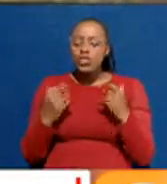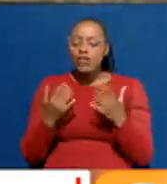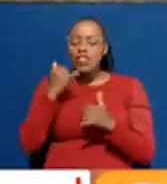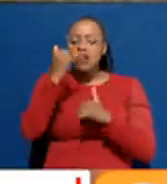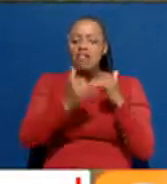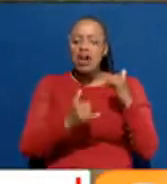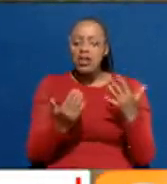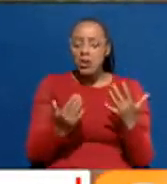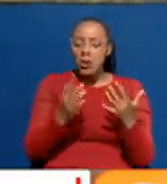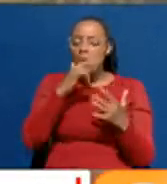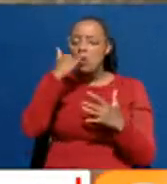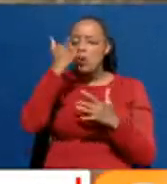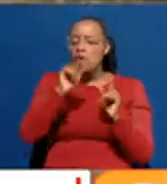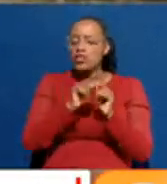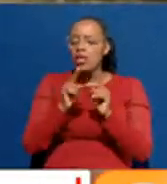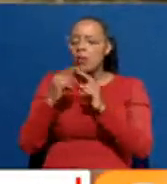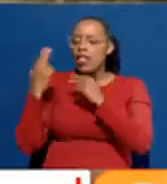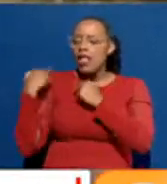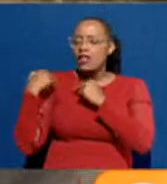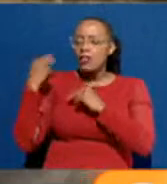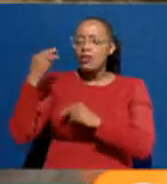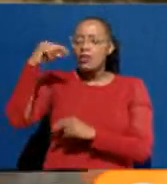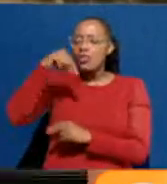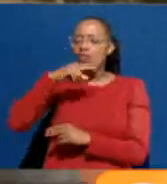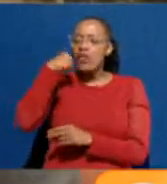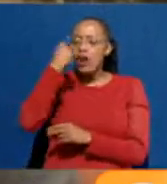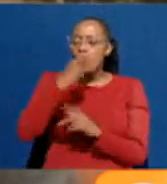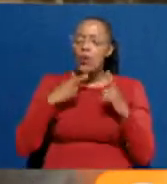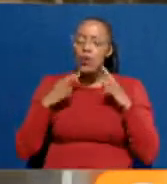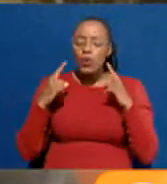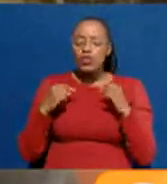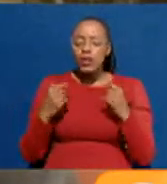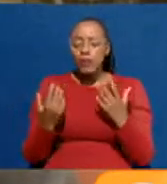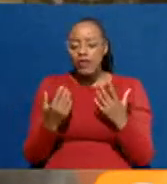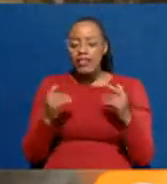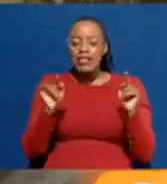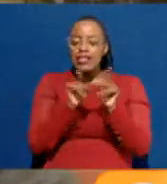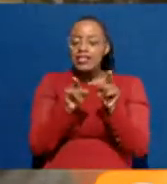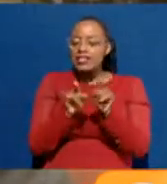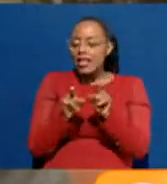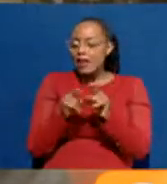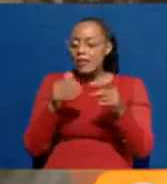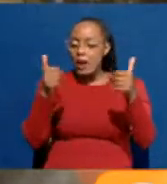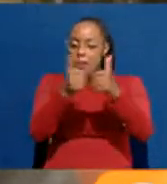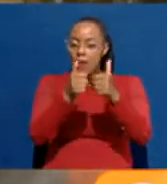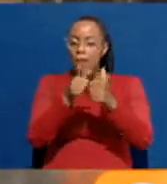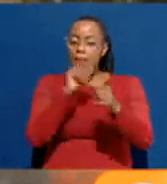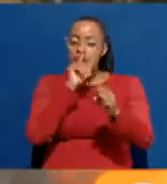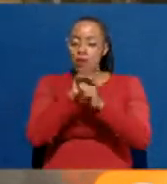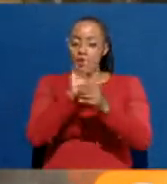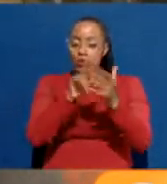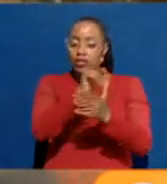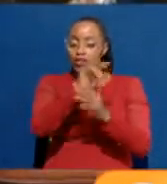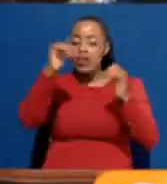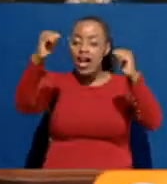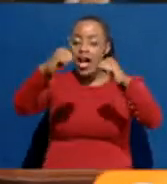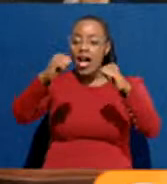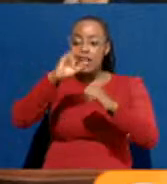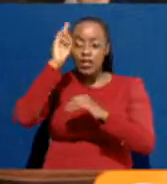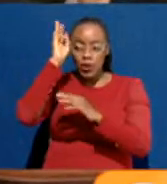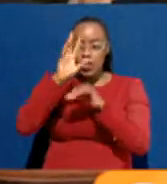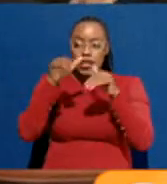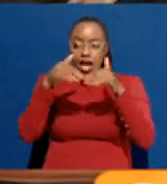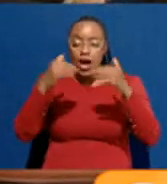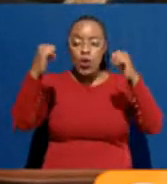Yes. So who will host the headquarters? So who will host the draw? Okay. I can assure you that we will agree. The way